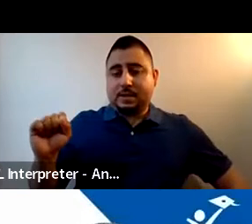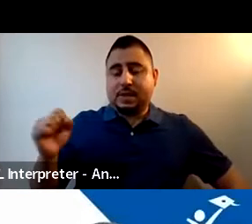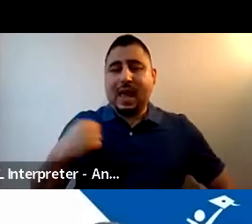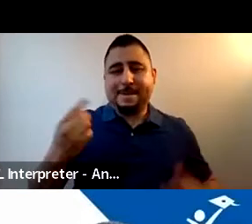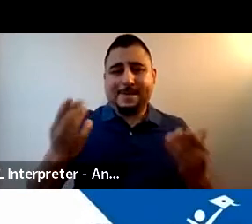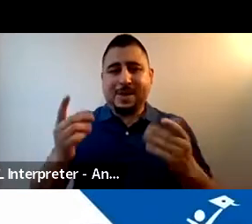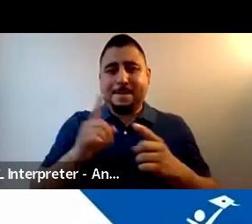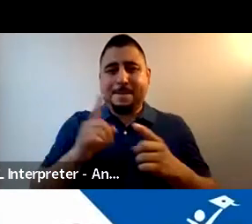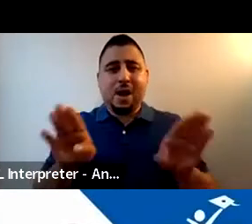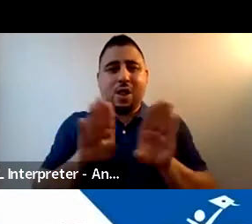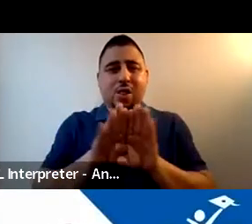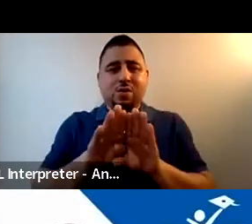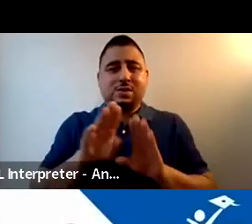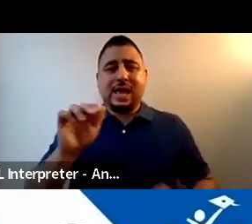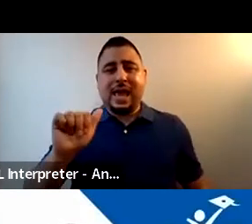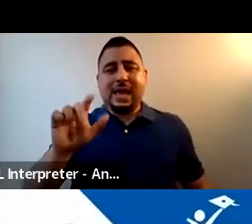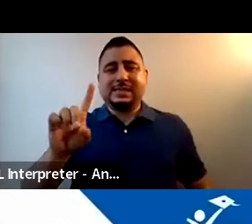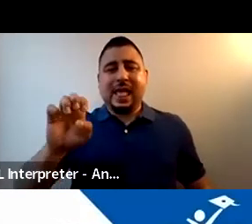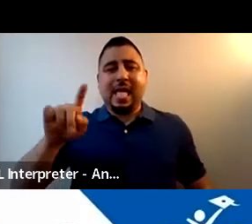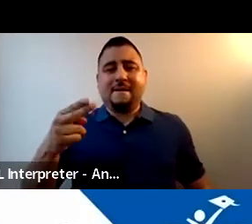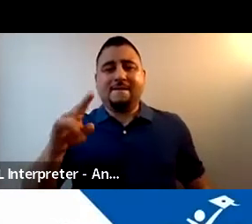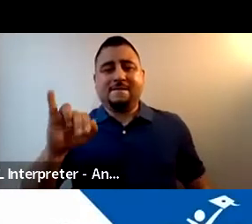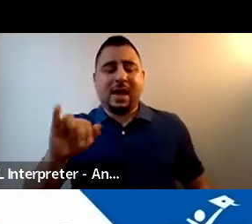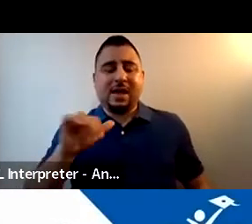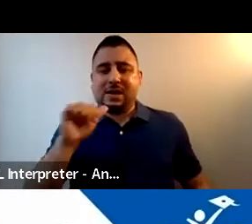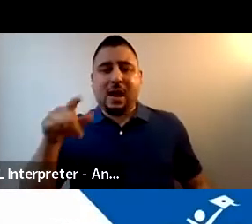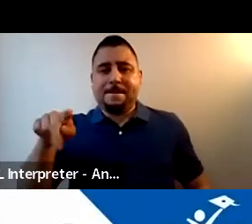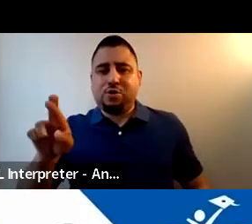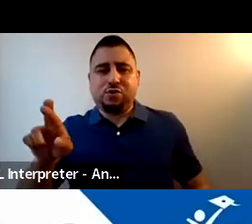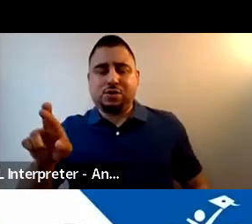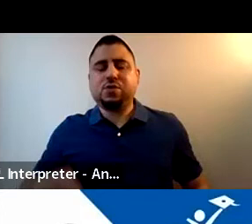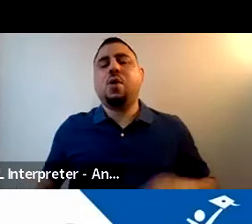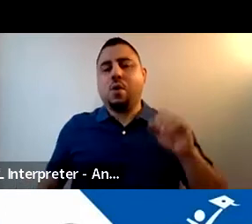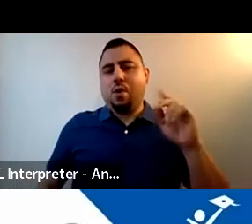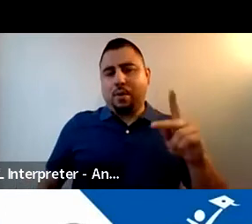but it's the close of Adelphi, not Pointer Ridge. Thank you.